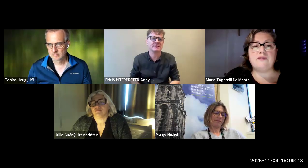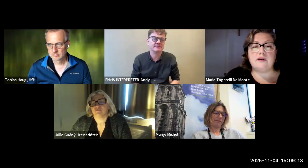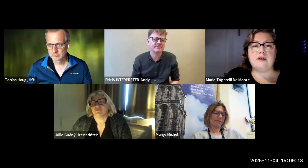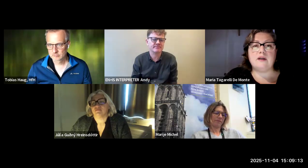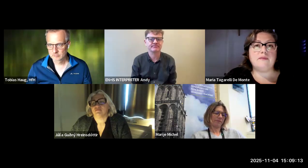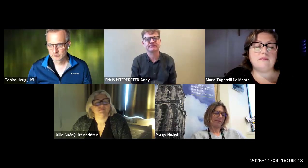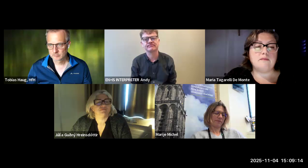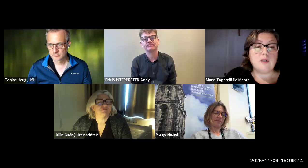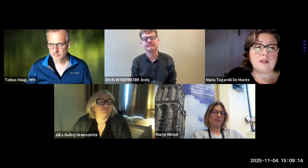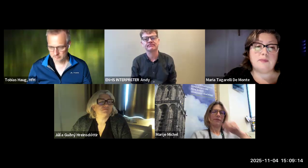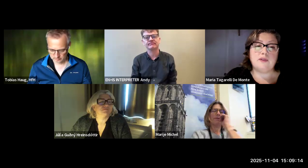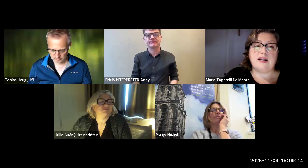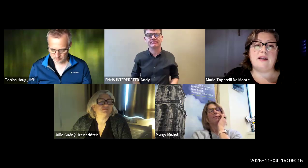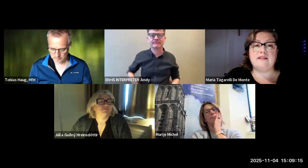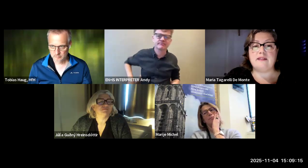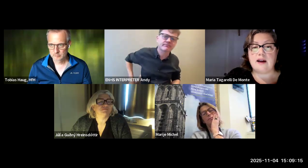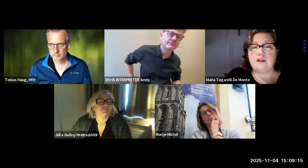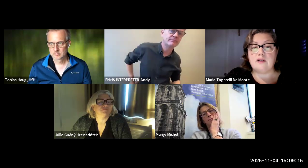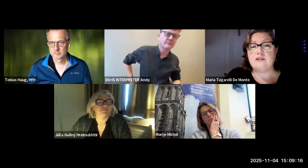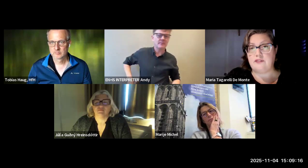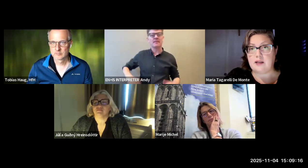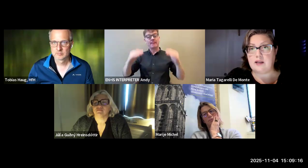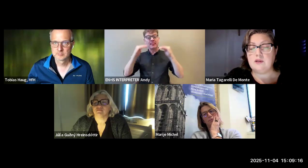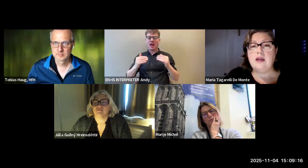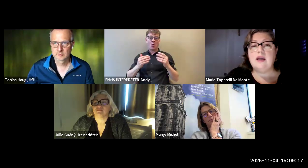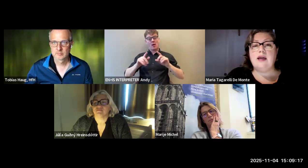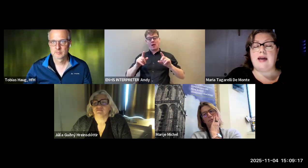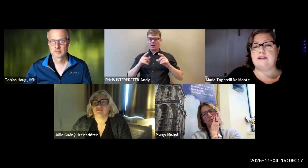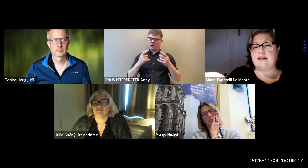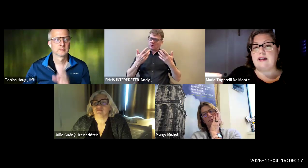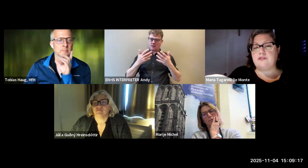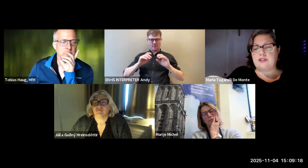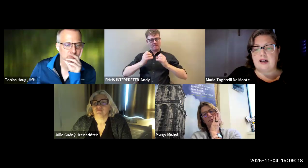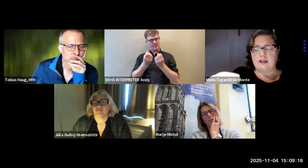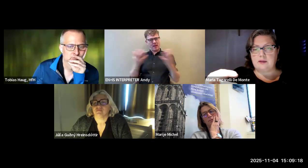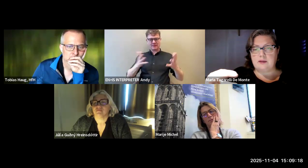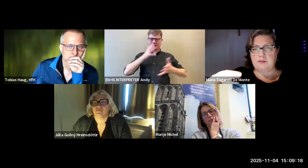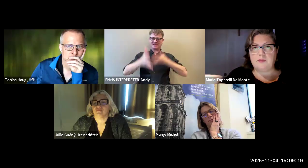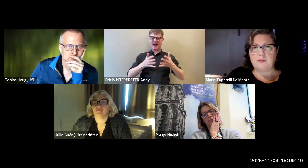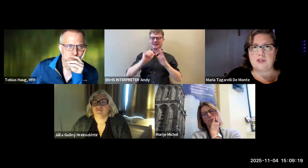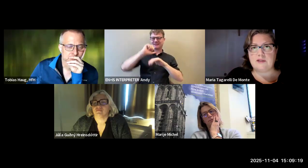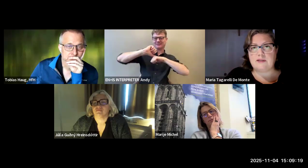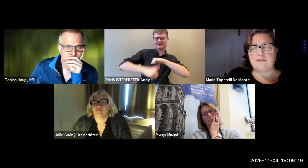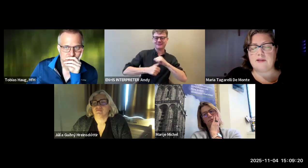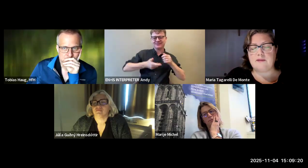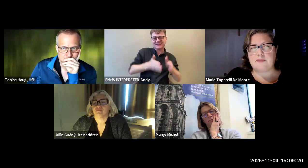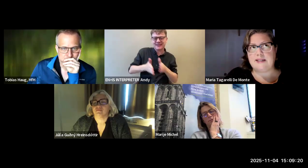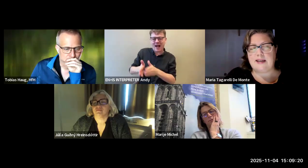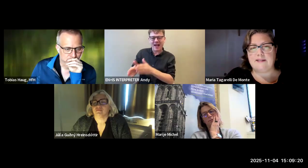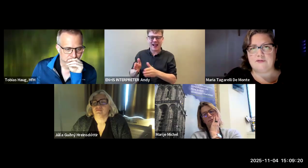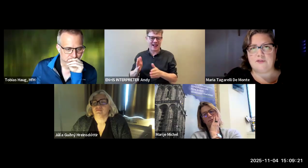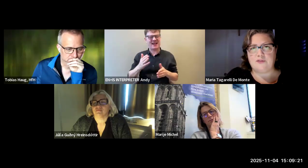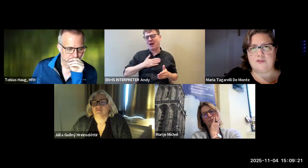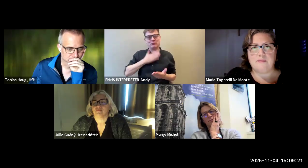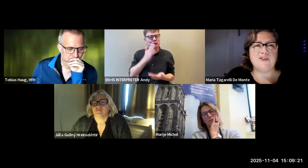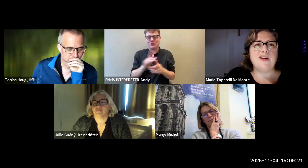We have multiple signing styles available. And in the case of Italian, but I'm pretty sure must be